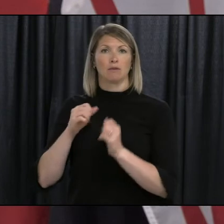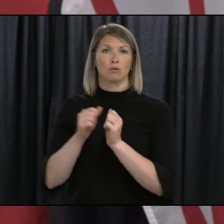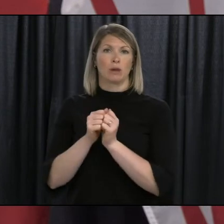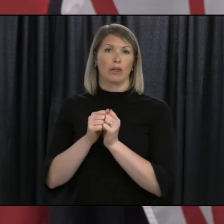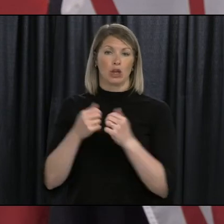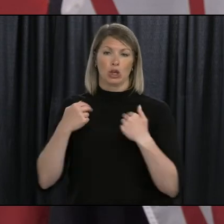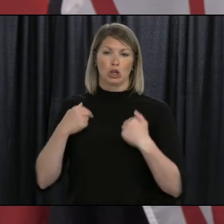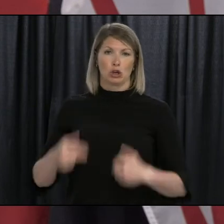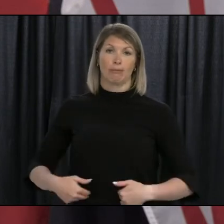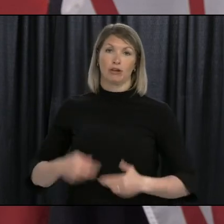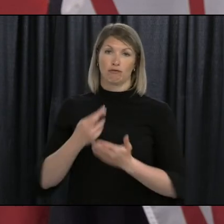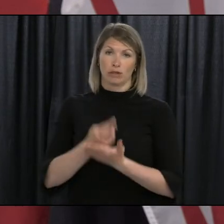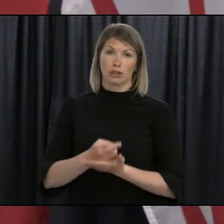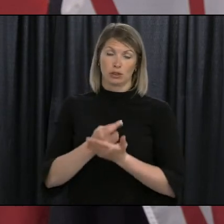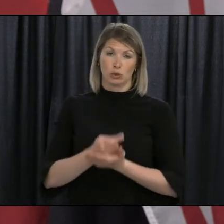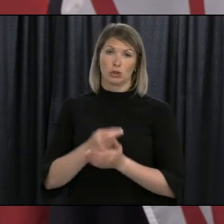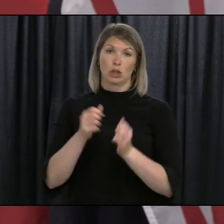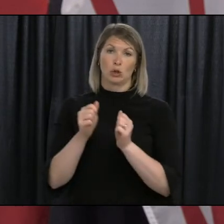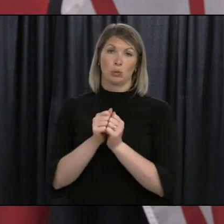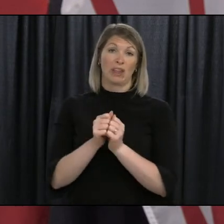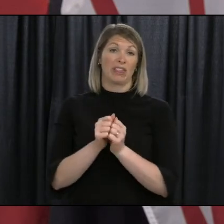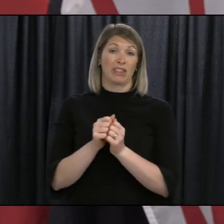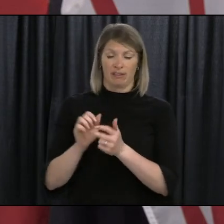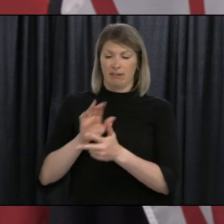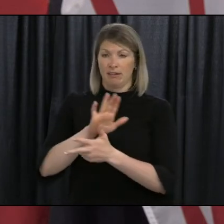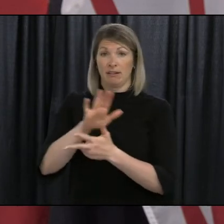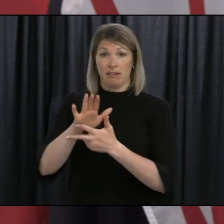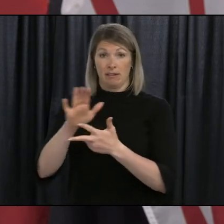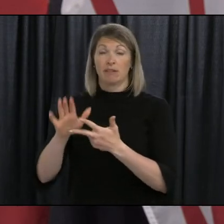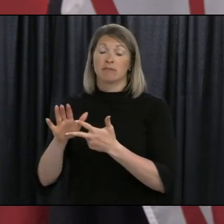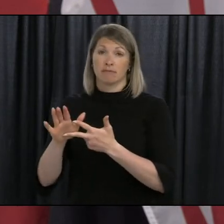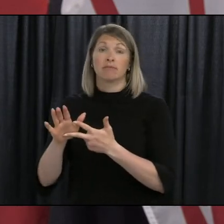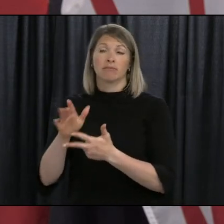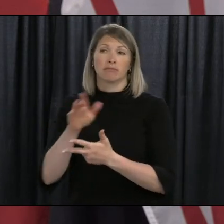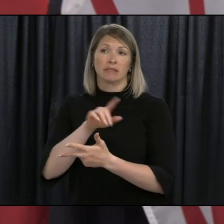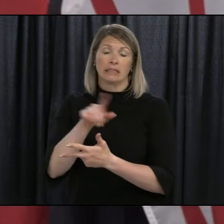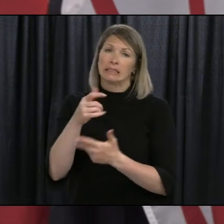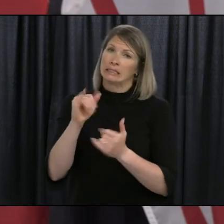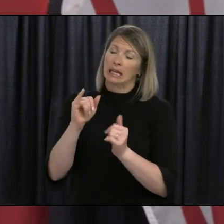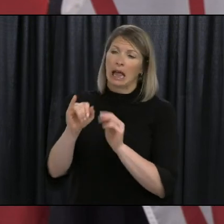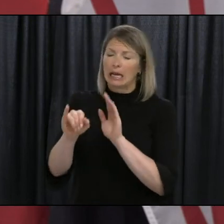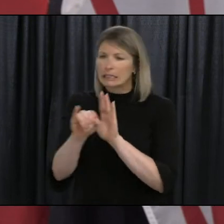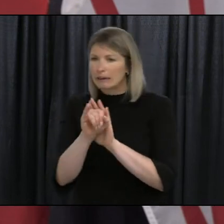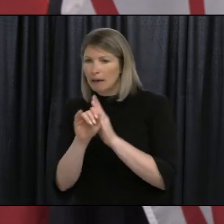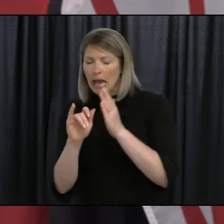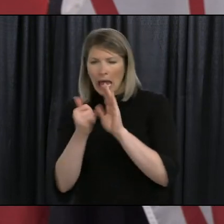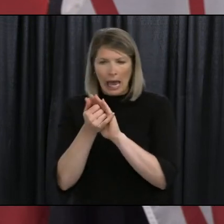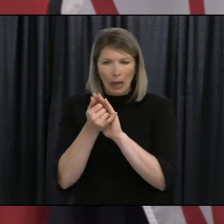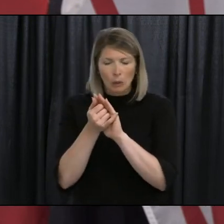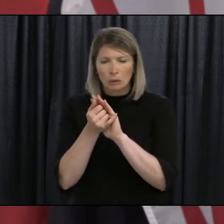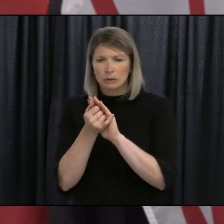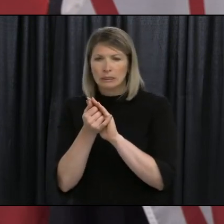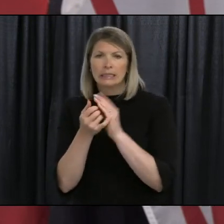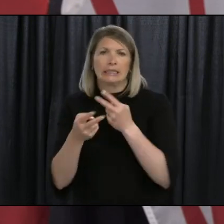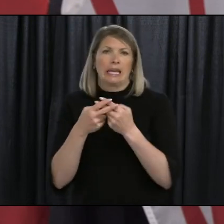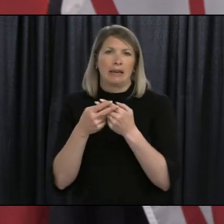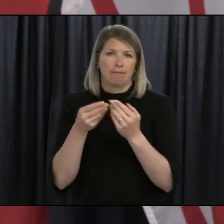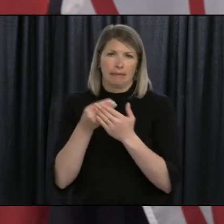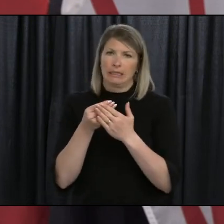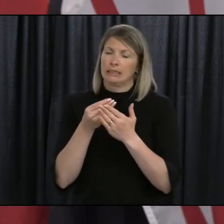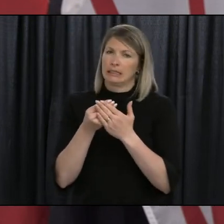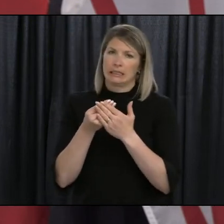and commissions to identify areas that we can make efficiencies and working